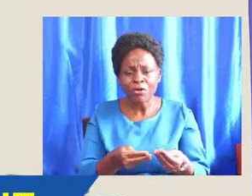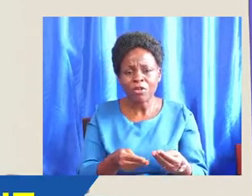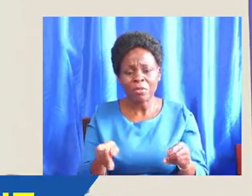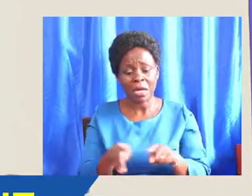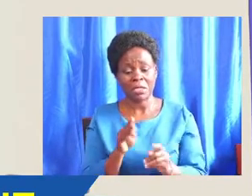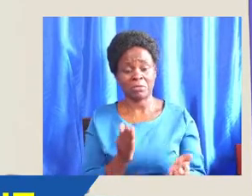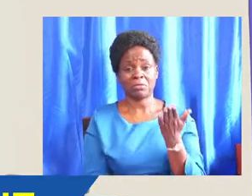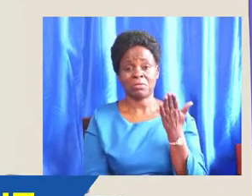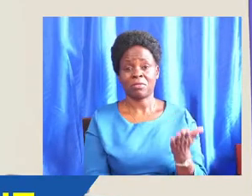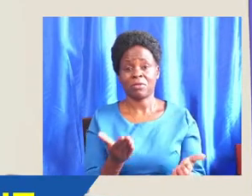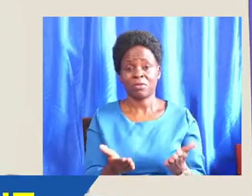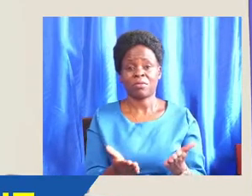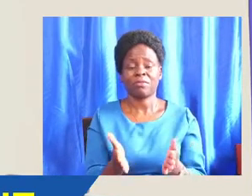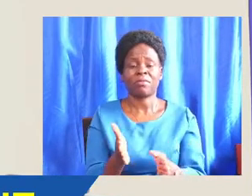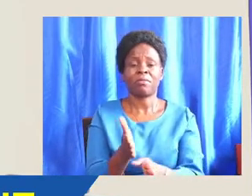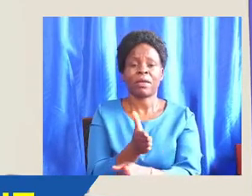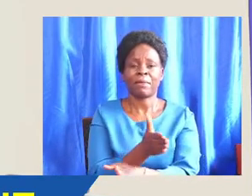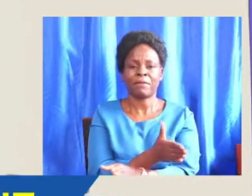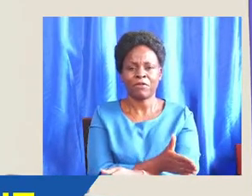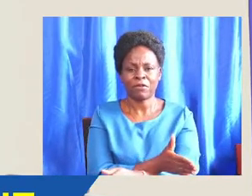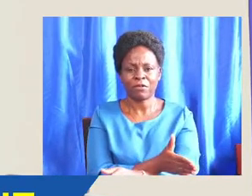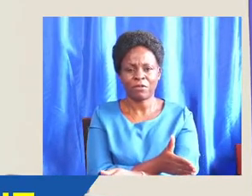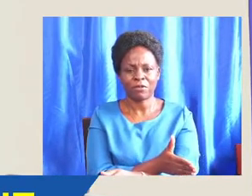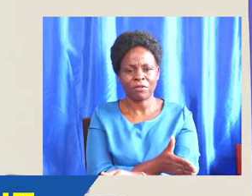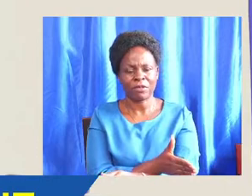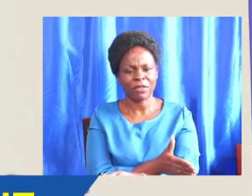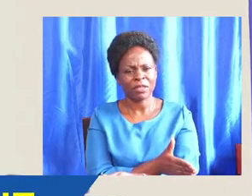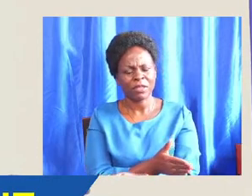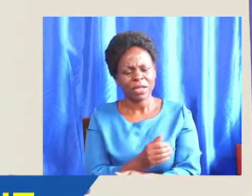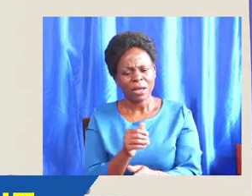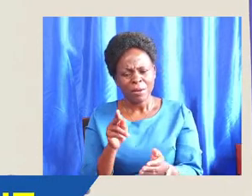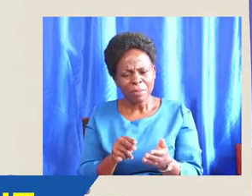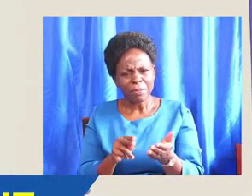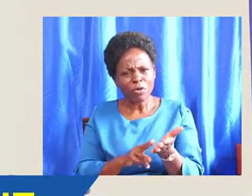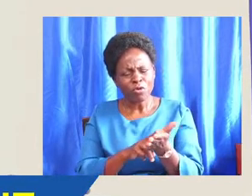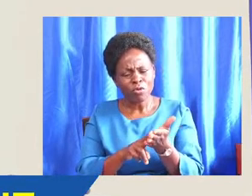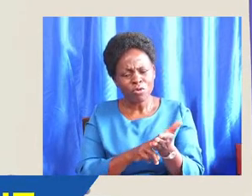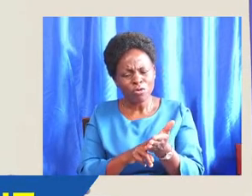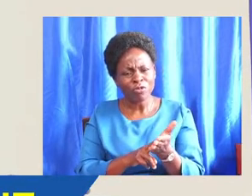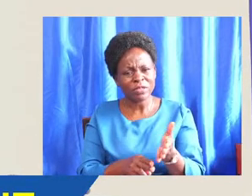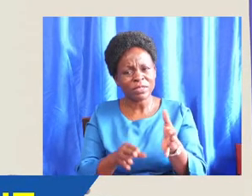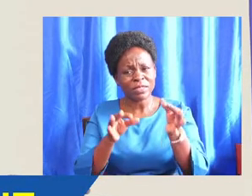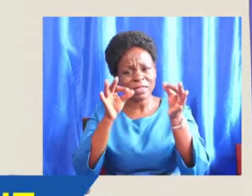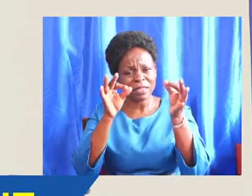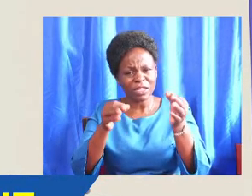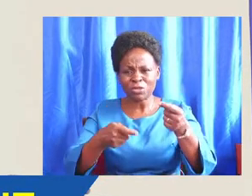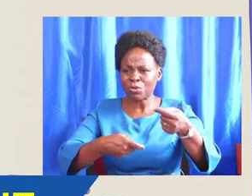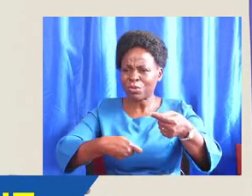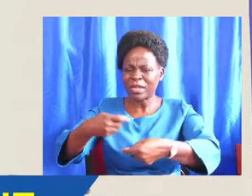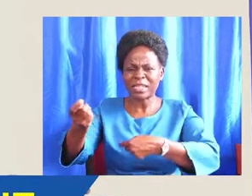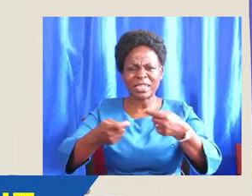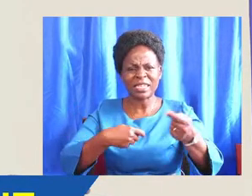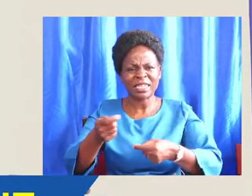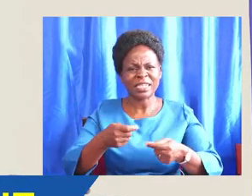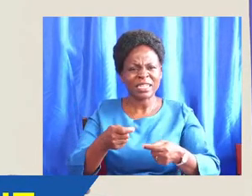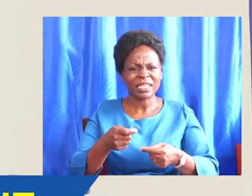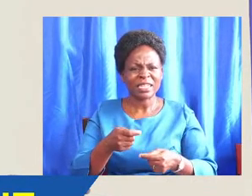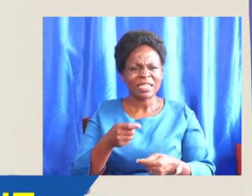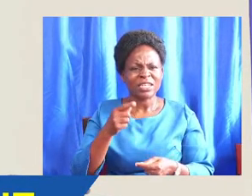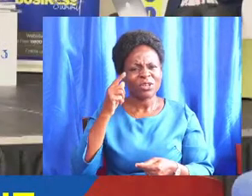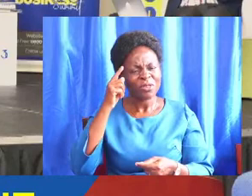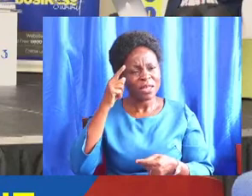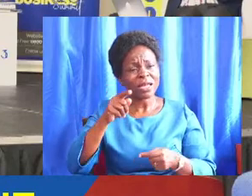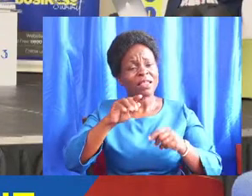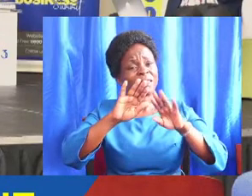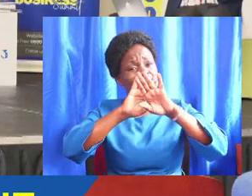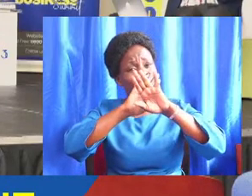to how it was before. Do the consumers of the products these people are selling, are they